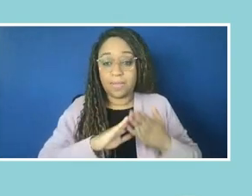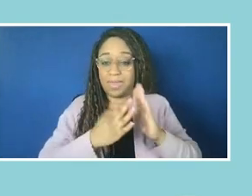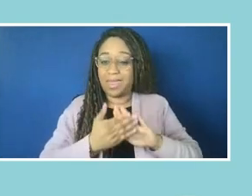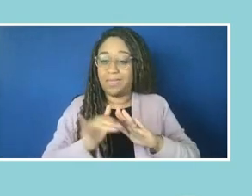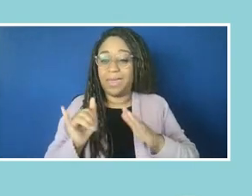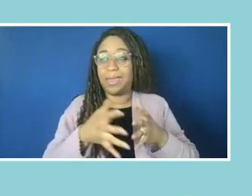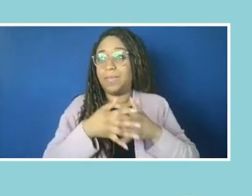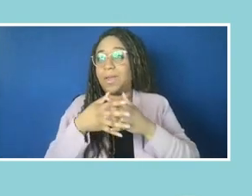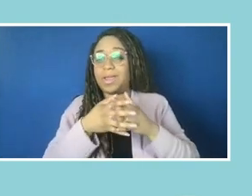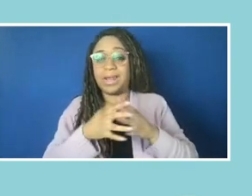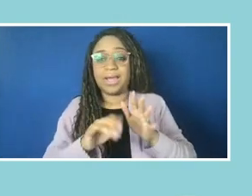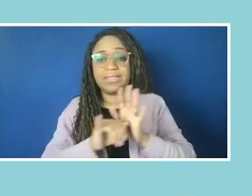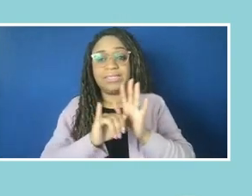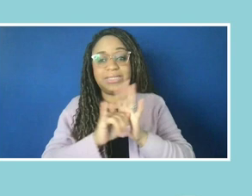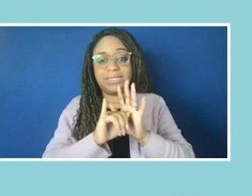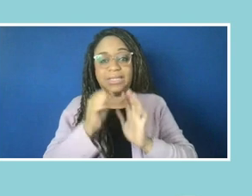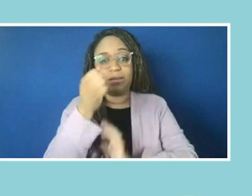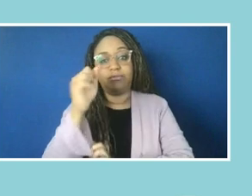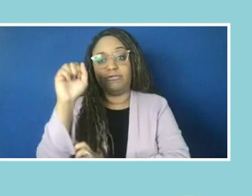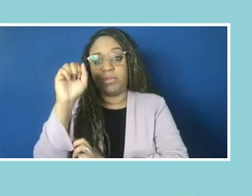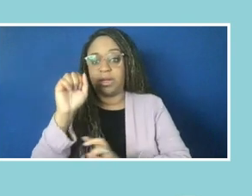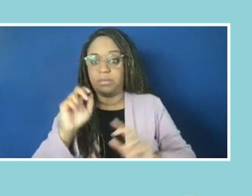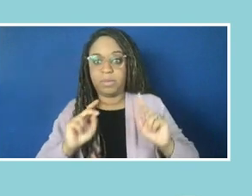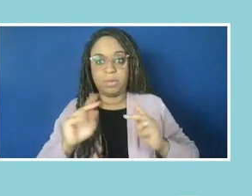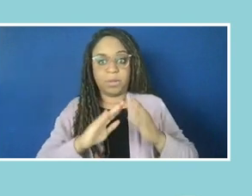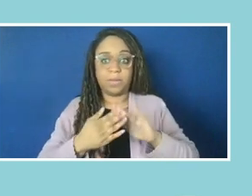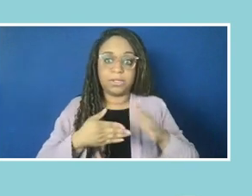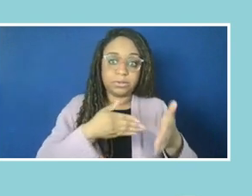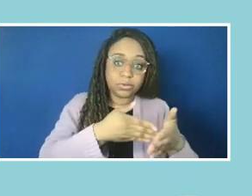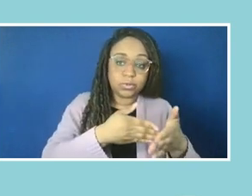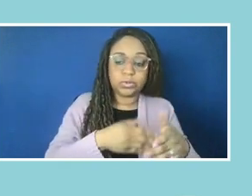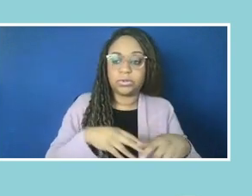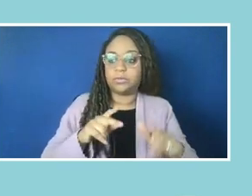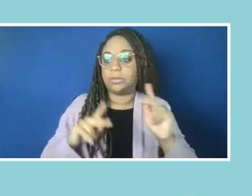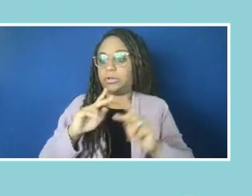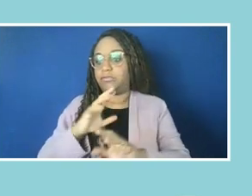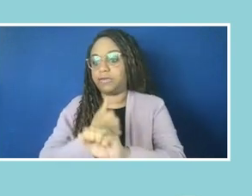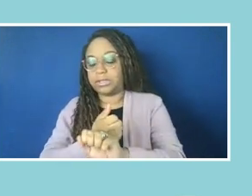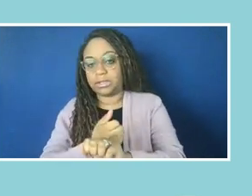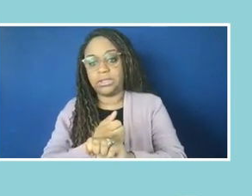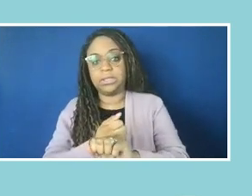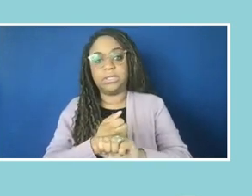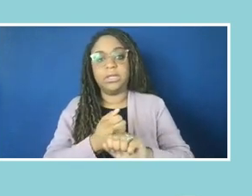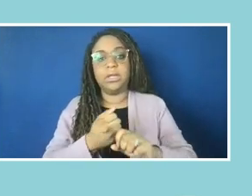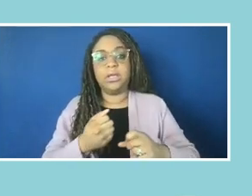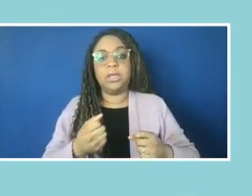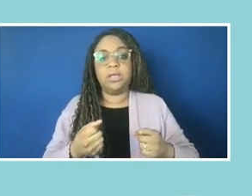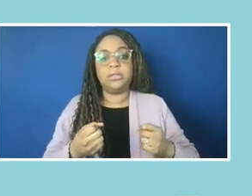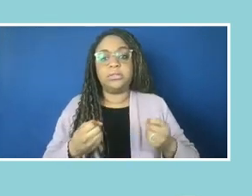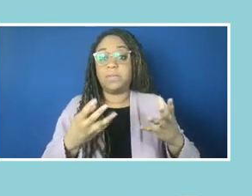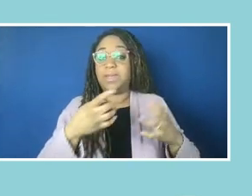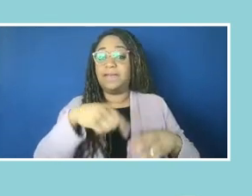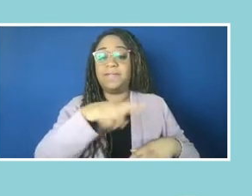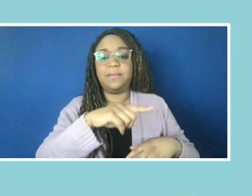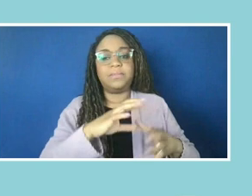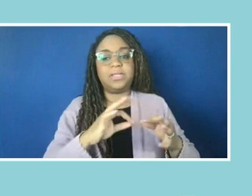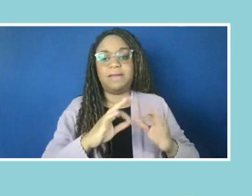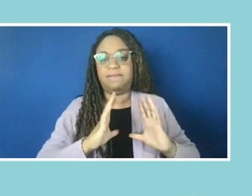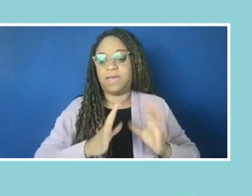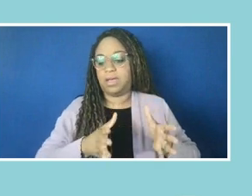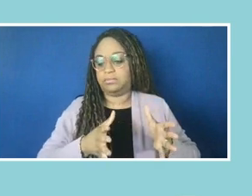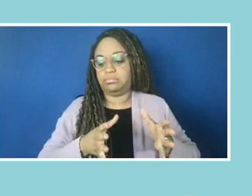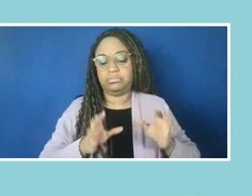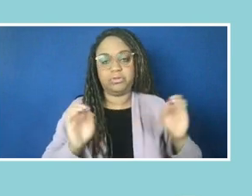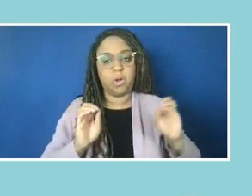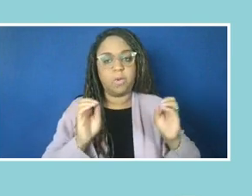People were getting arrested, you know. So they basically, so a lot of them said, you know what, we're not doing public rallies anymore. This